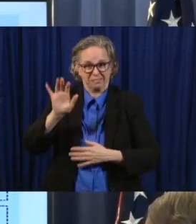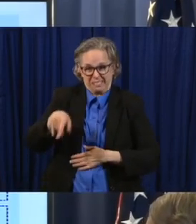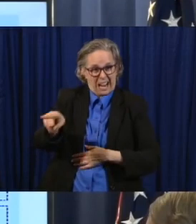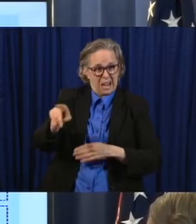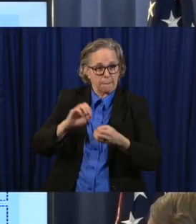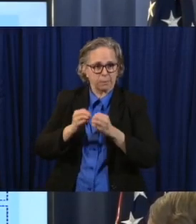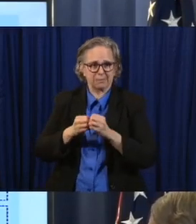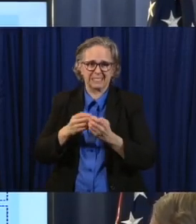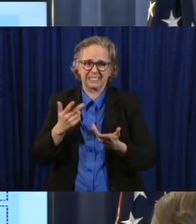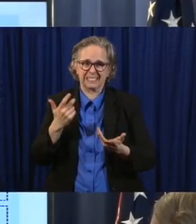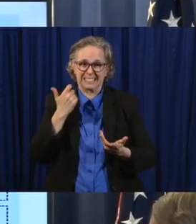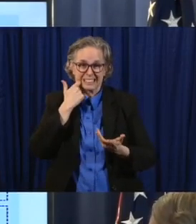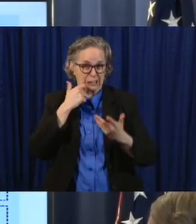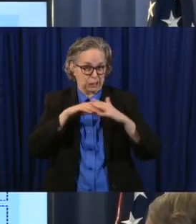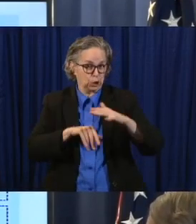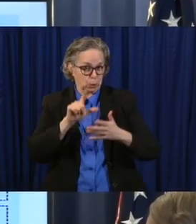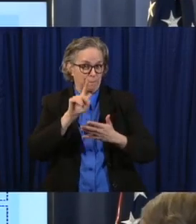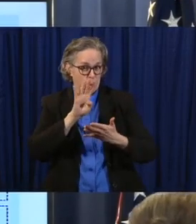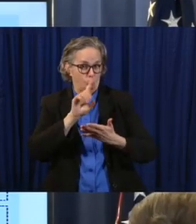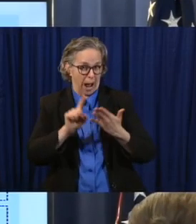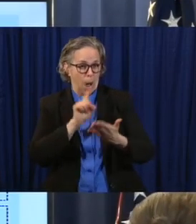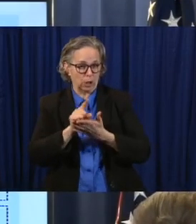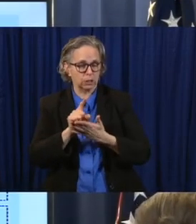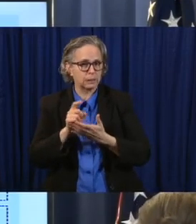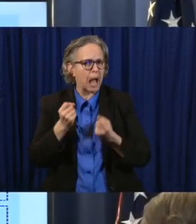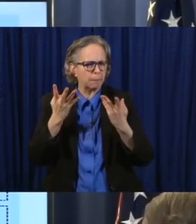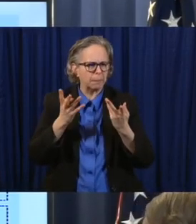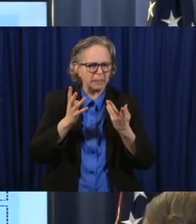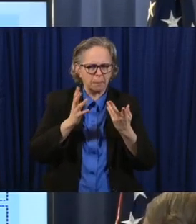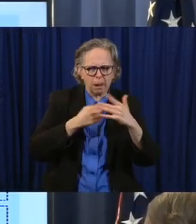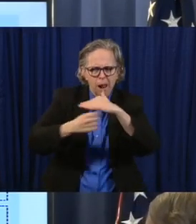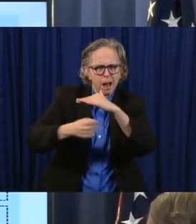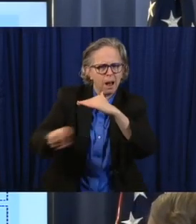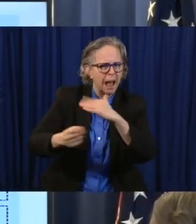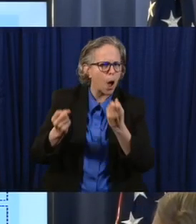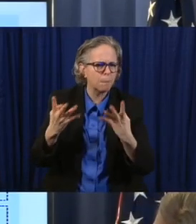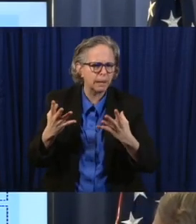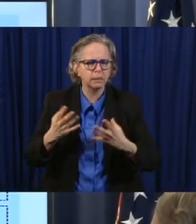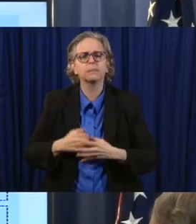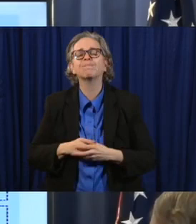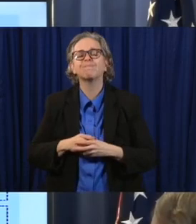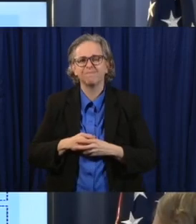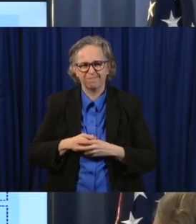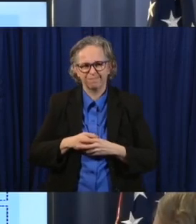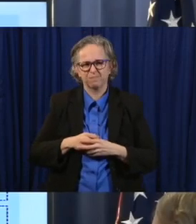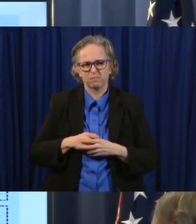24-hour reported hospitalizations, new ones, 54.